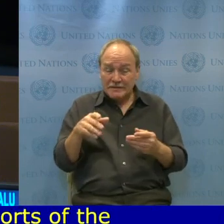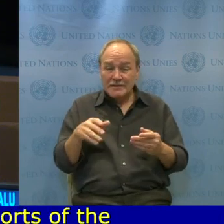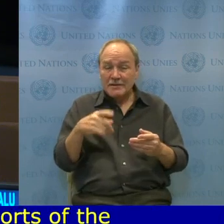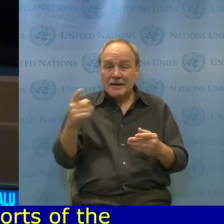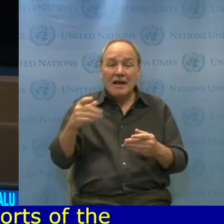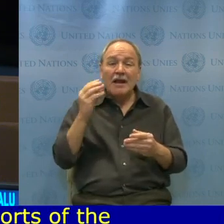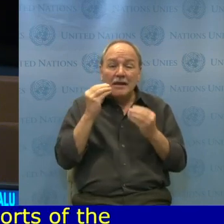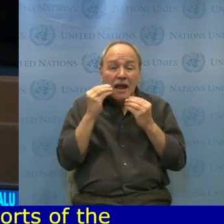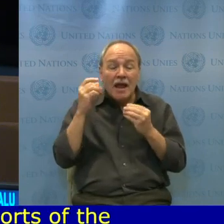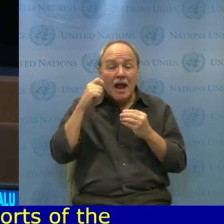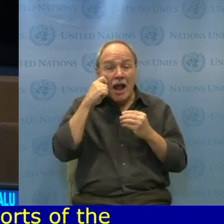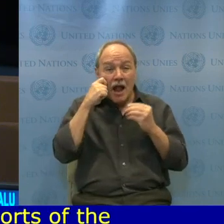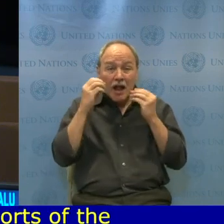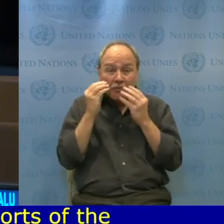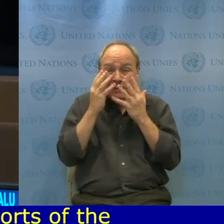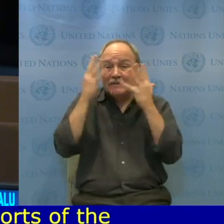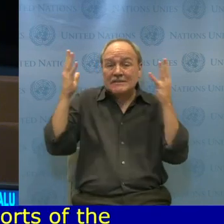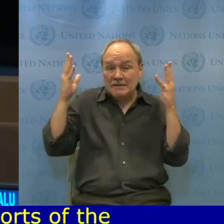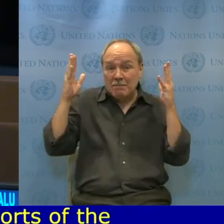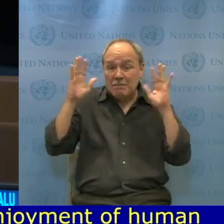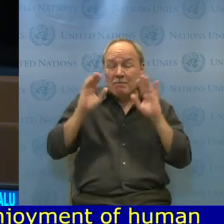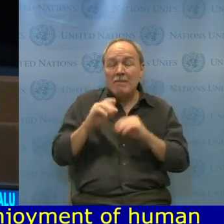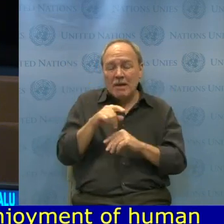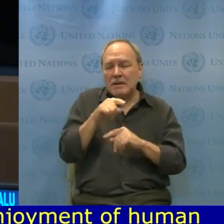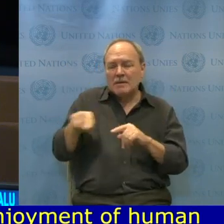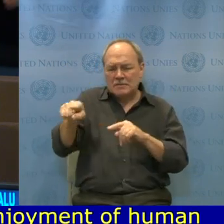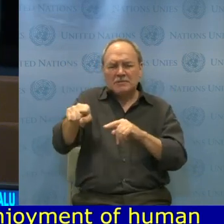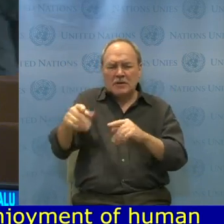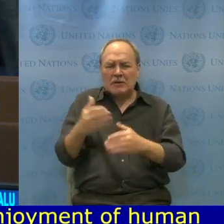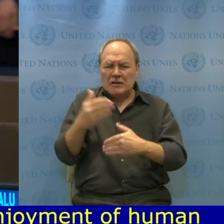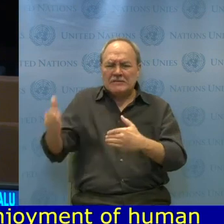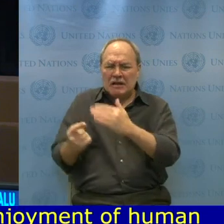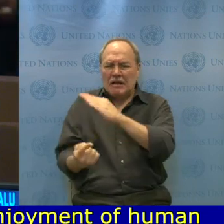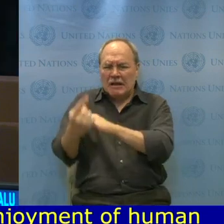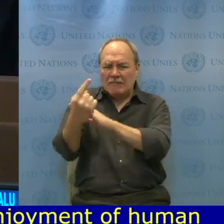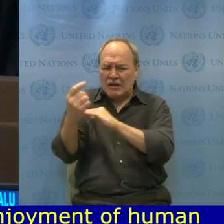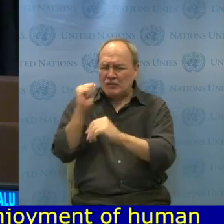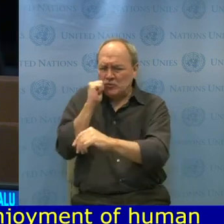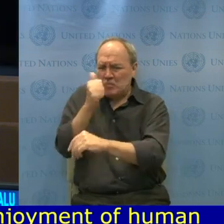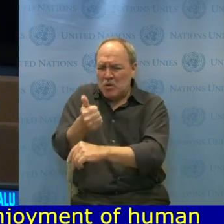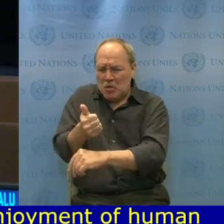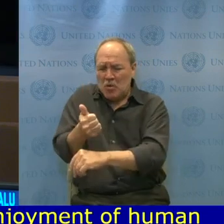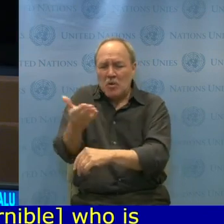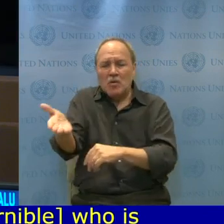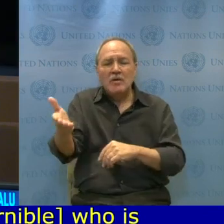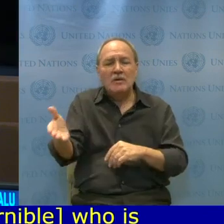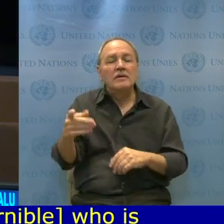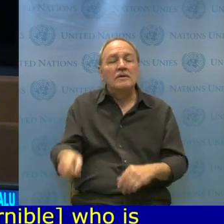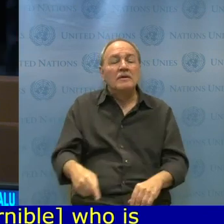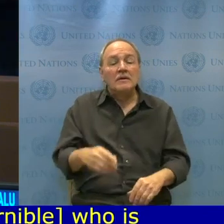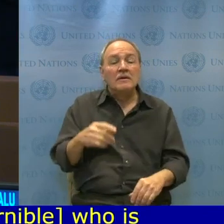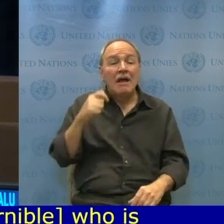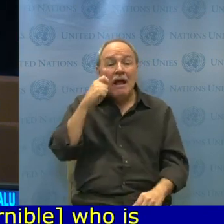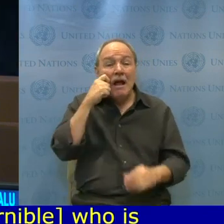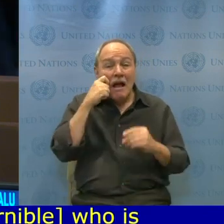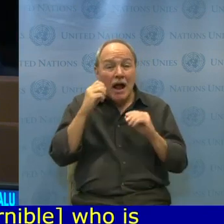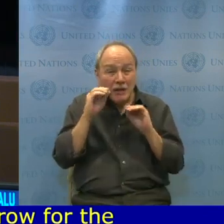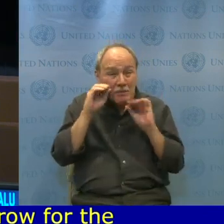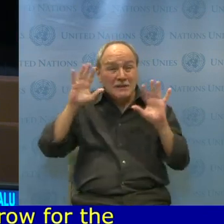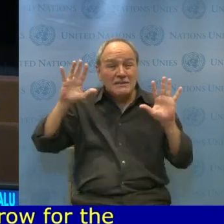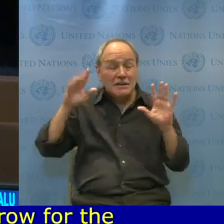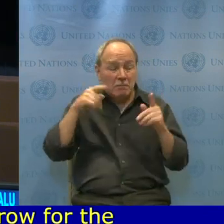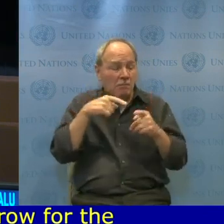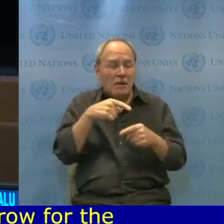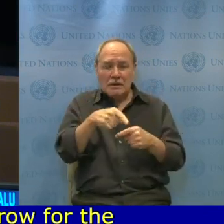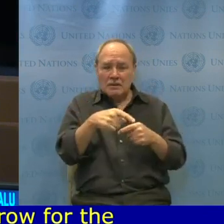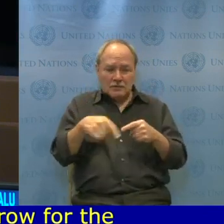commemoration of International Albinism Awareness Day. People with albinism continue to face discrimination and violence across Africa. In Standing Voice's